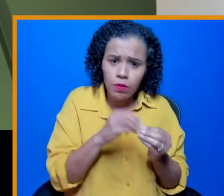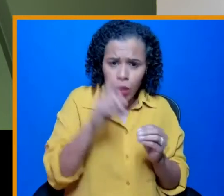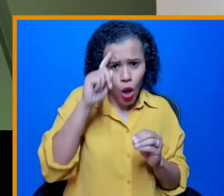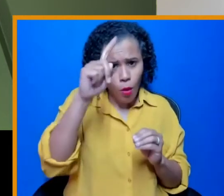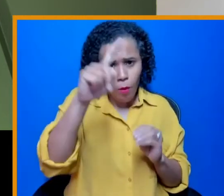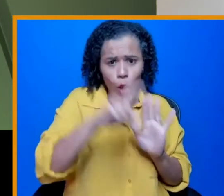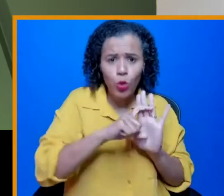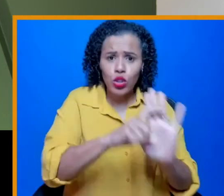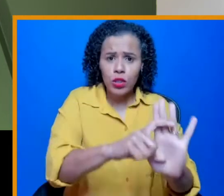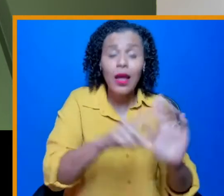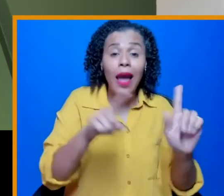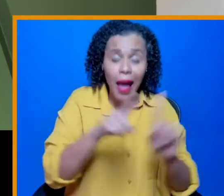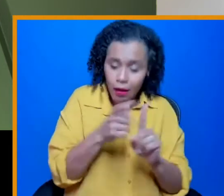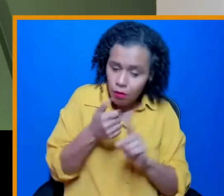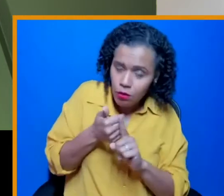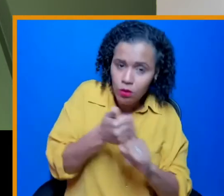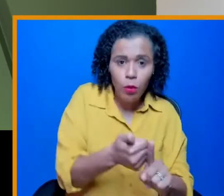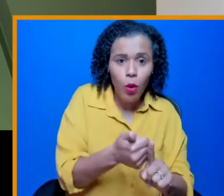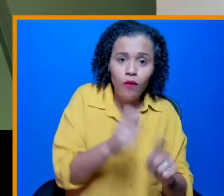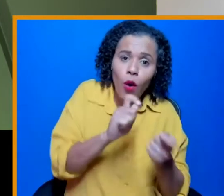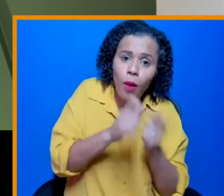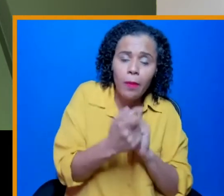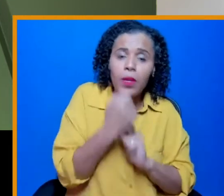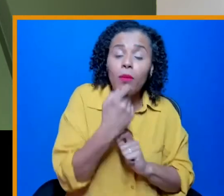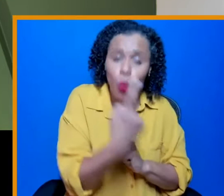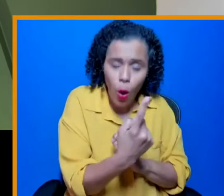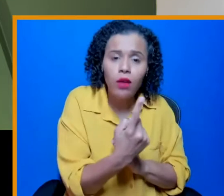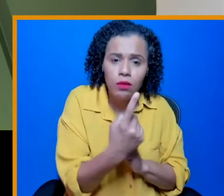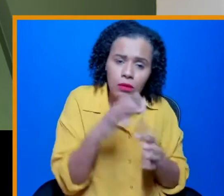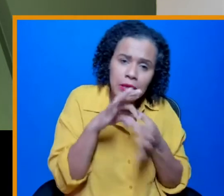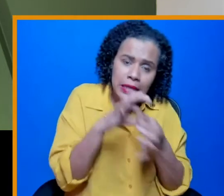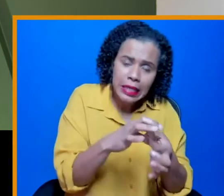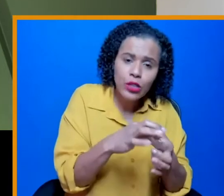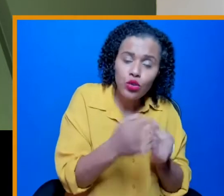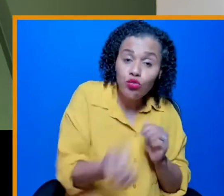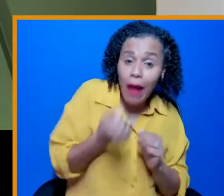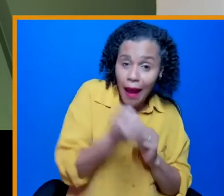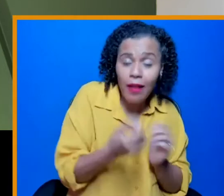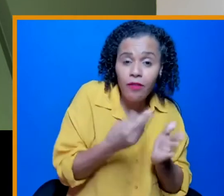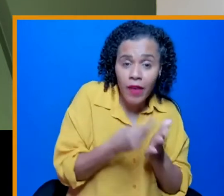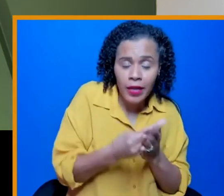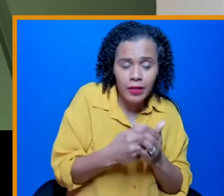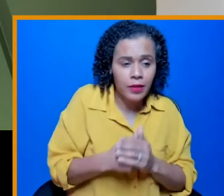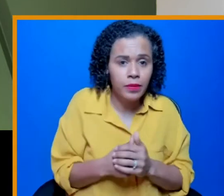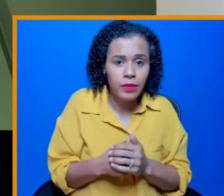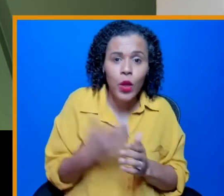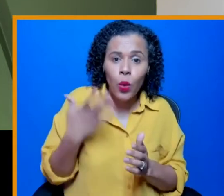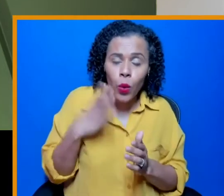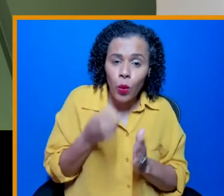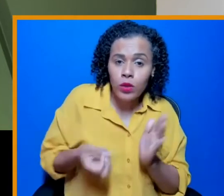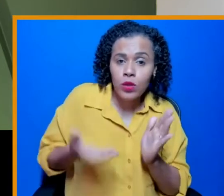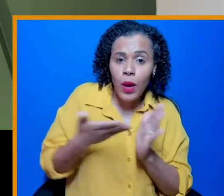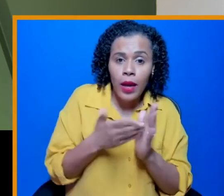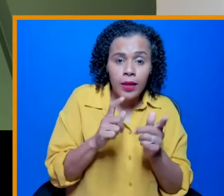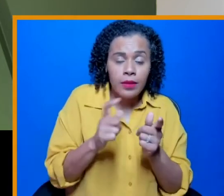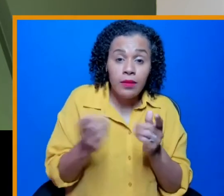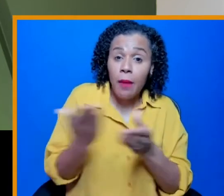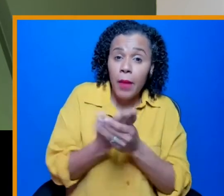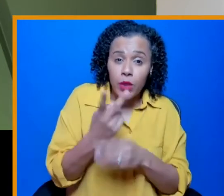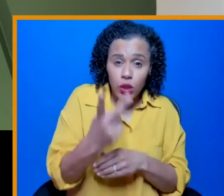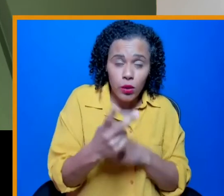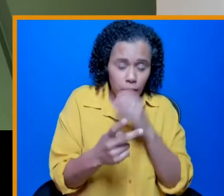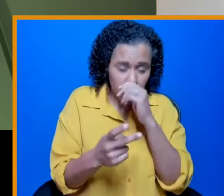fares. Daisy Cooper and I wanted to lay Amendment 2 because we think there's a worrying extra cost coming down the line